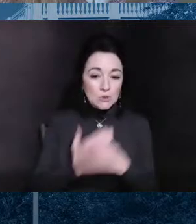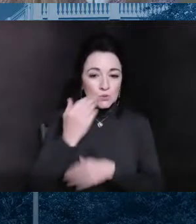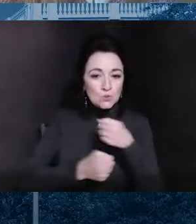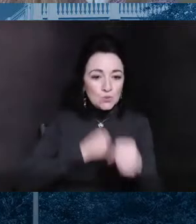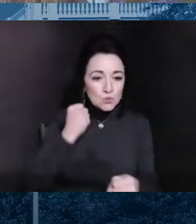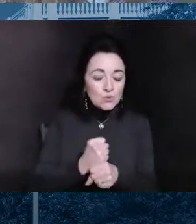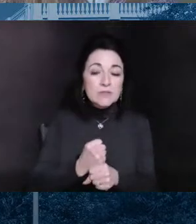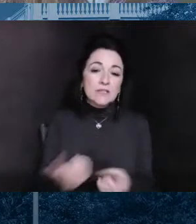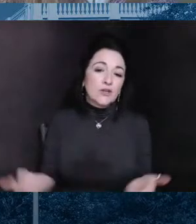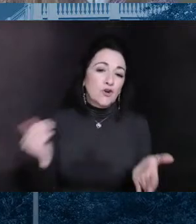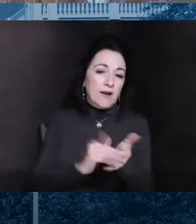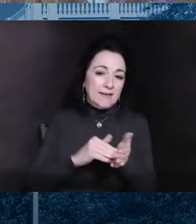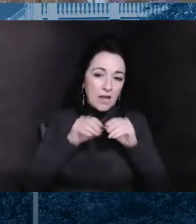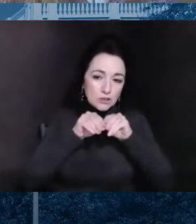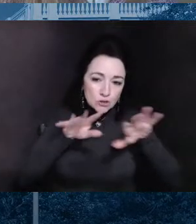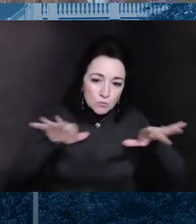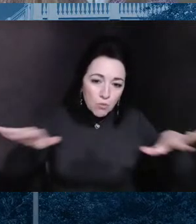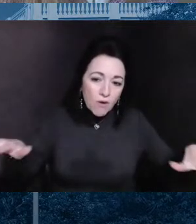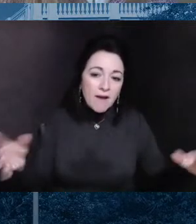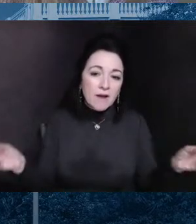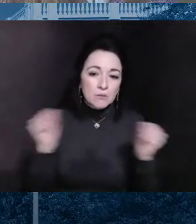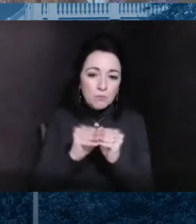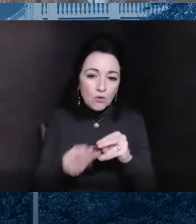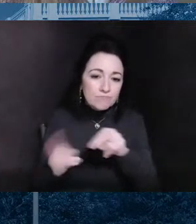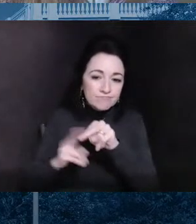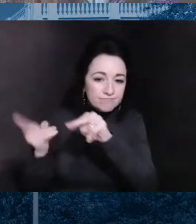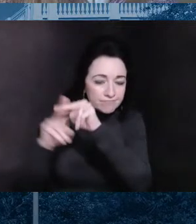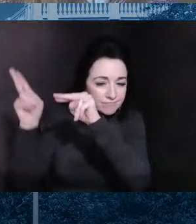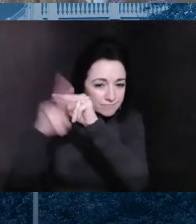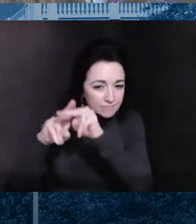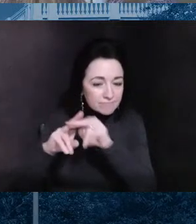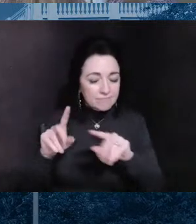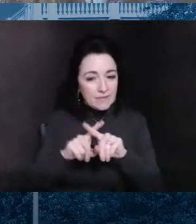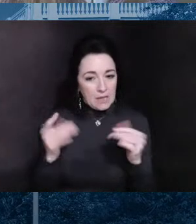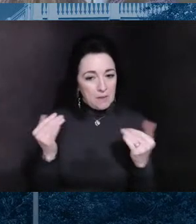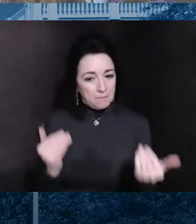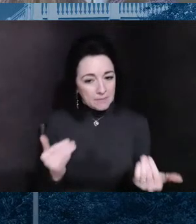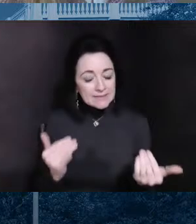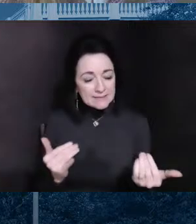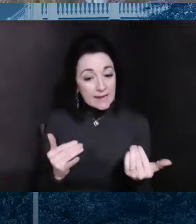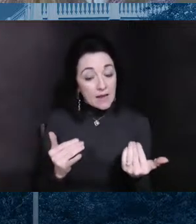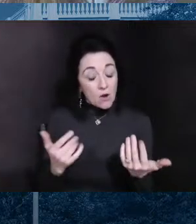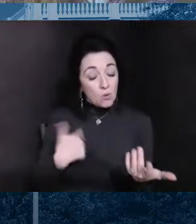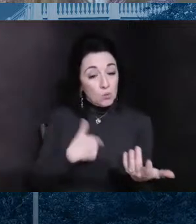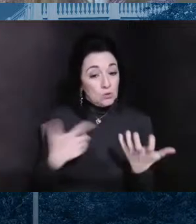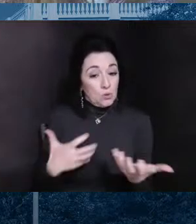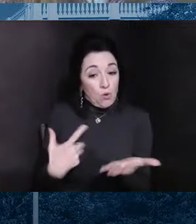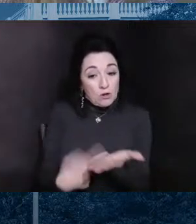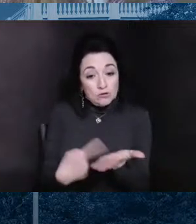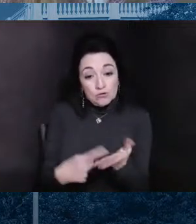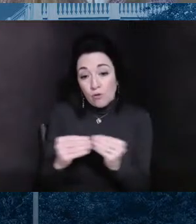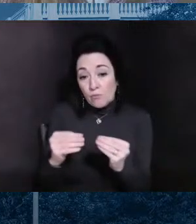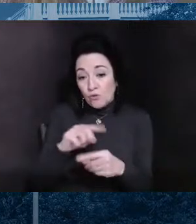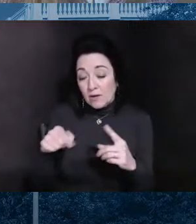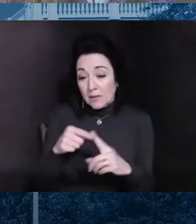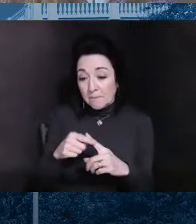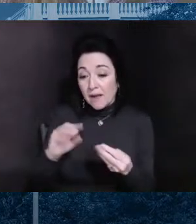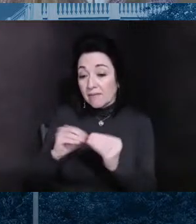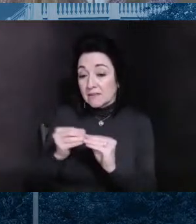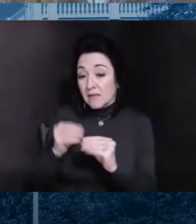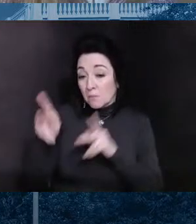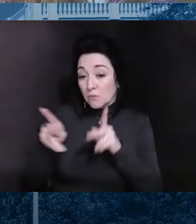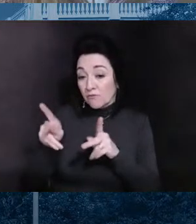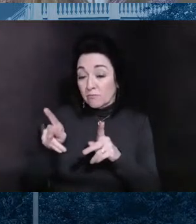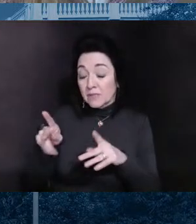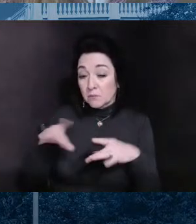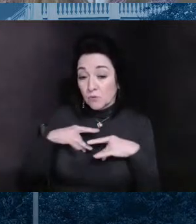to talk about today with respect to the number of positive cases, which are declining, the number of hospitalizations, which